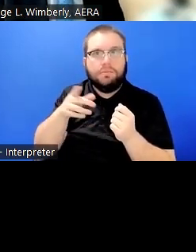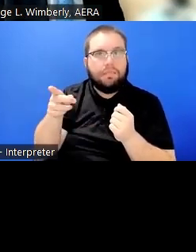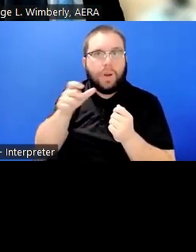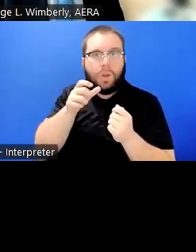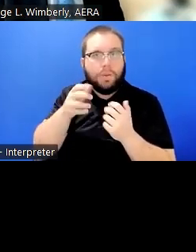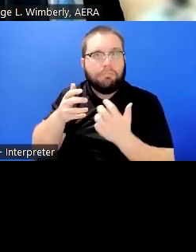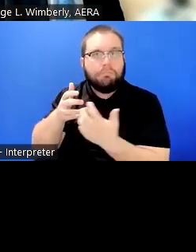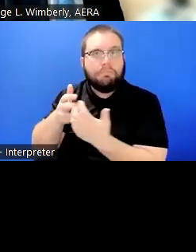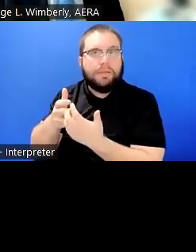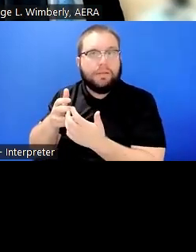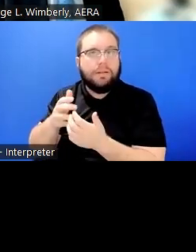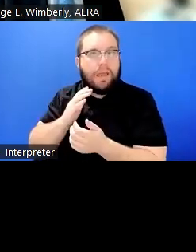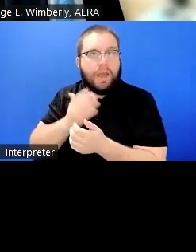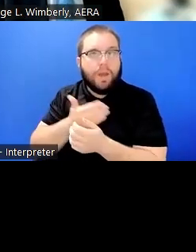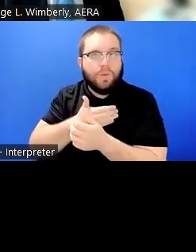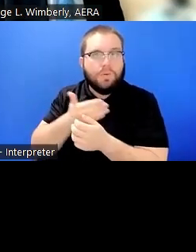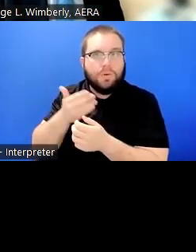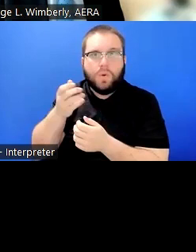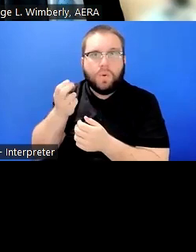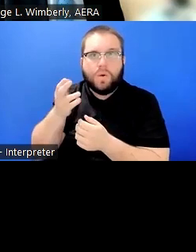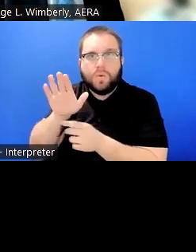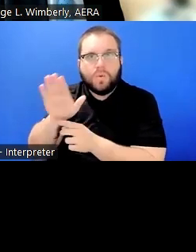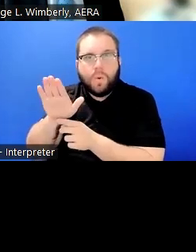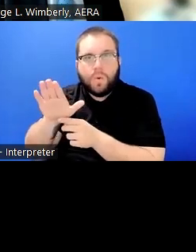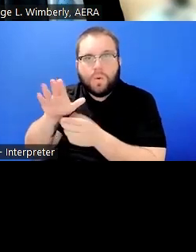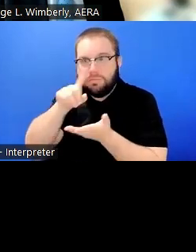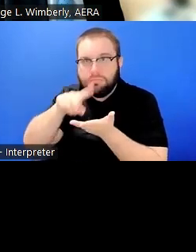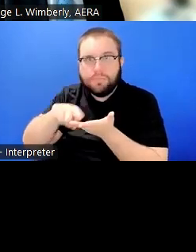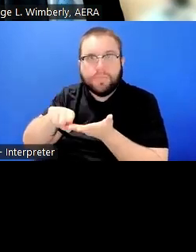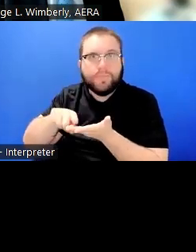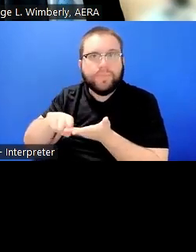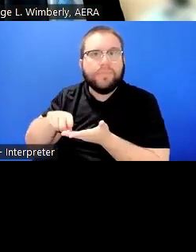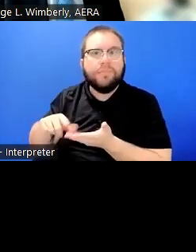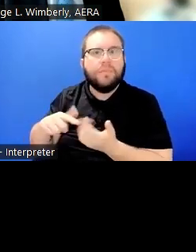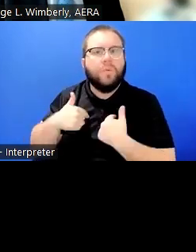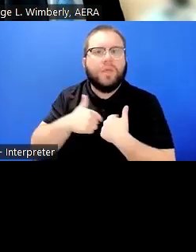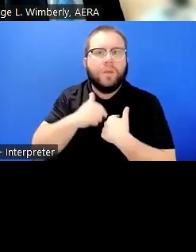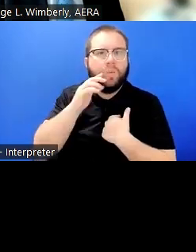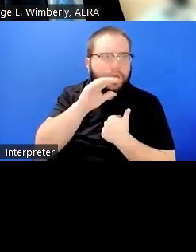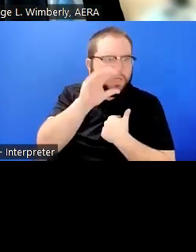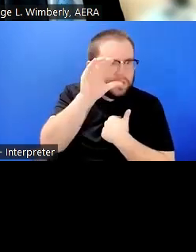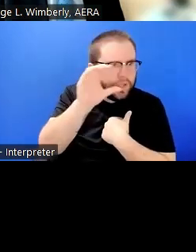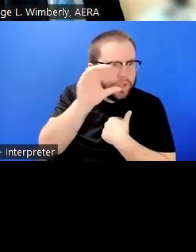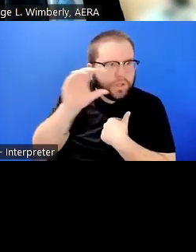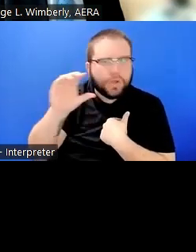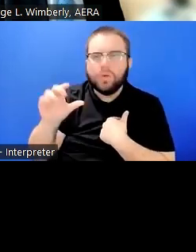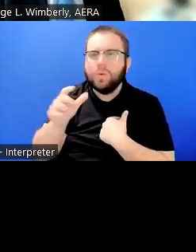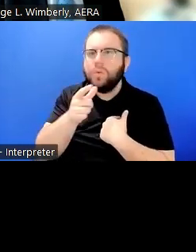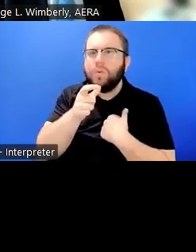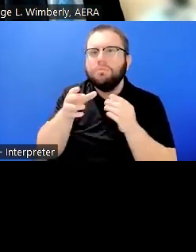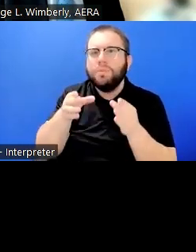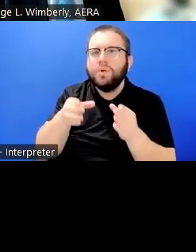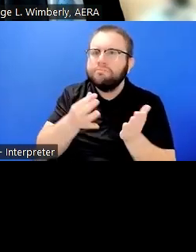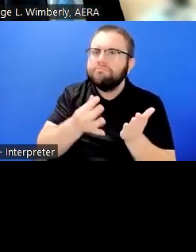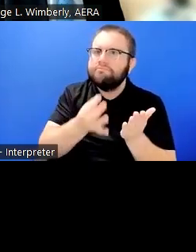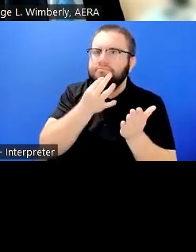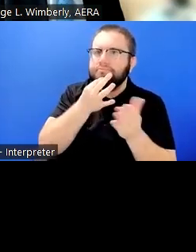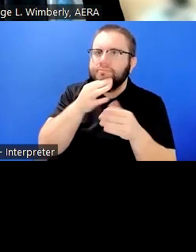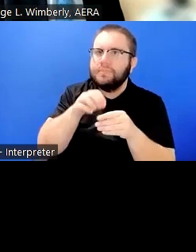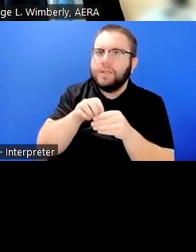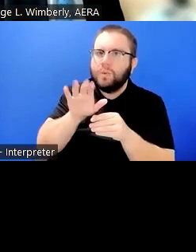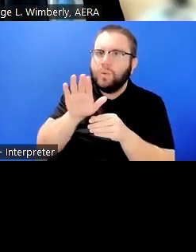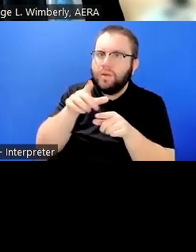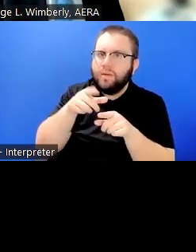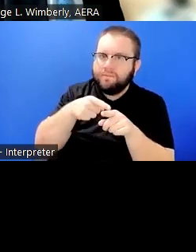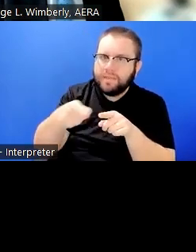other scholars. So AERA is quite large, and the education research community, well, it's always great that we can have people that